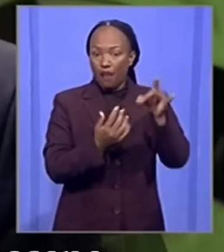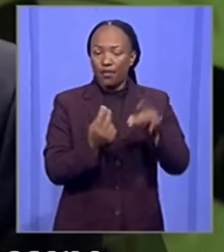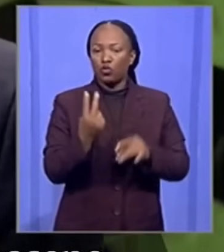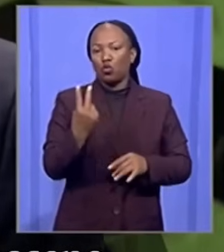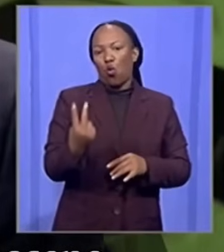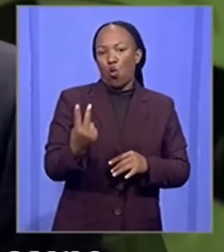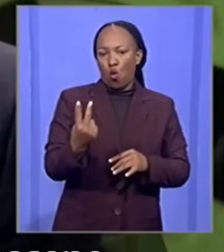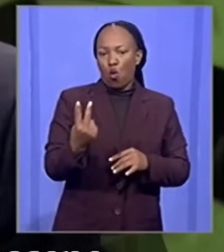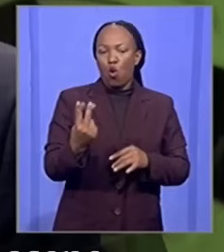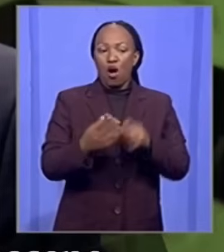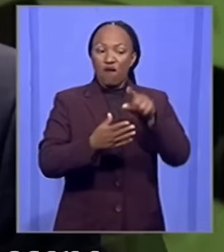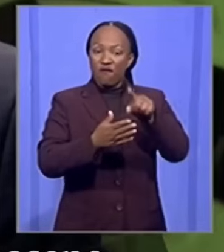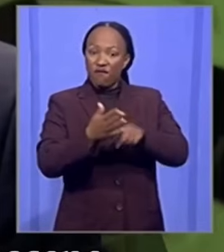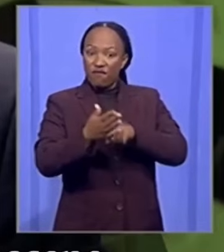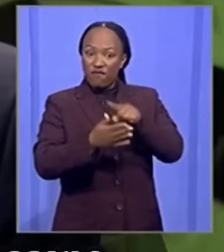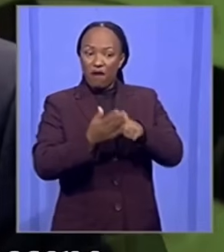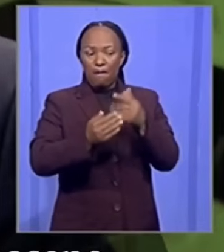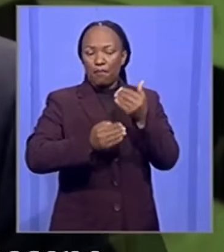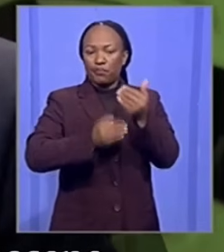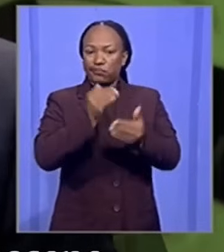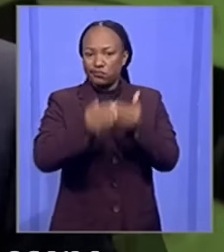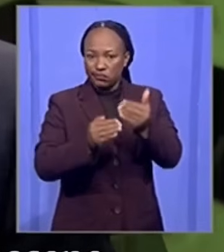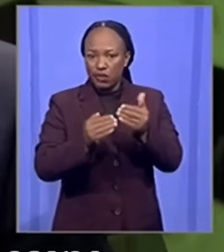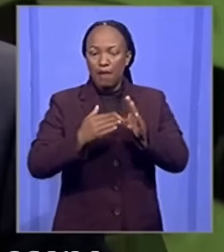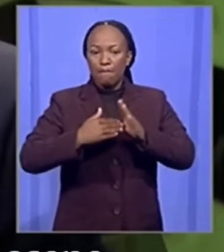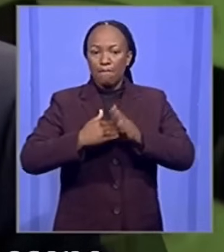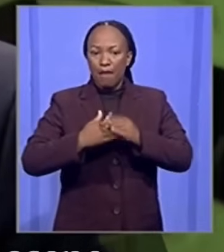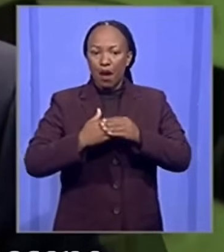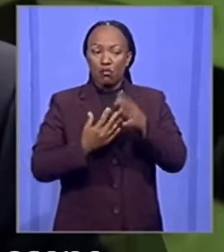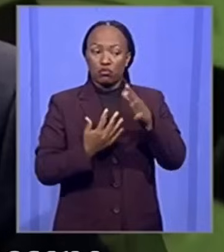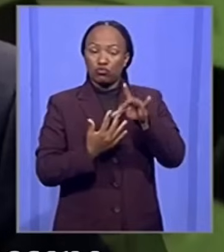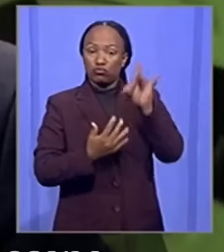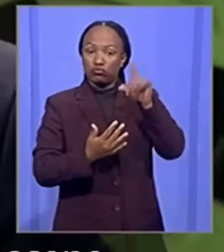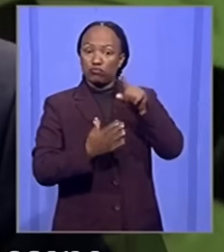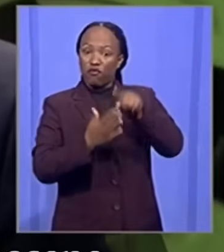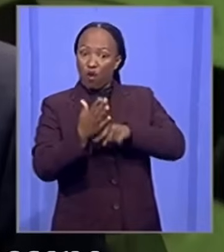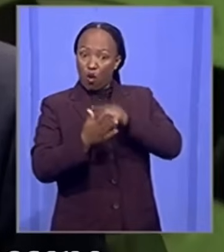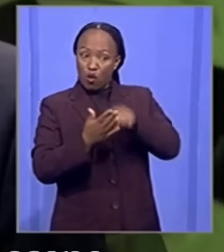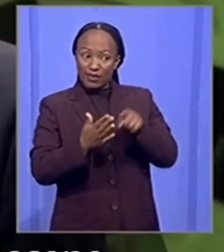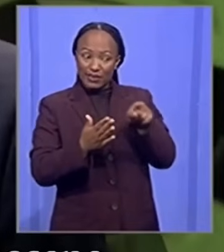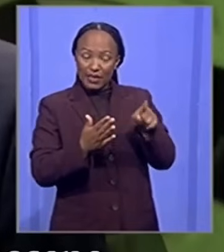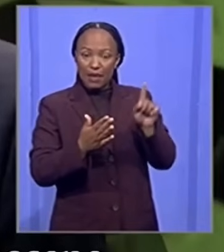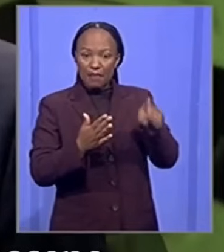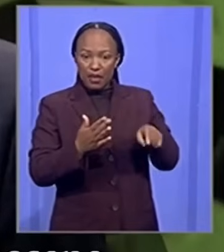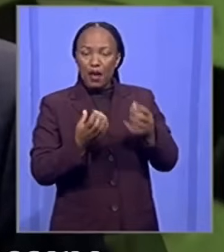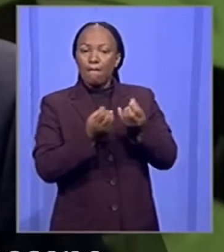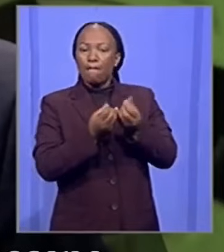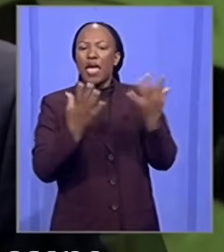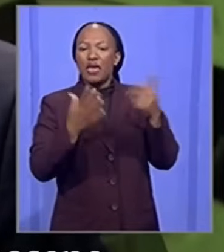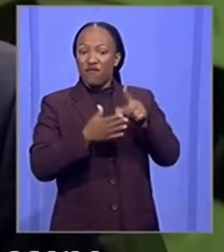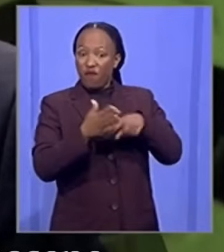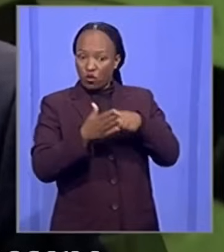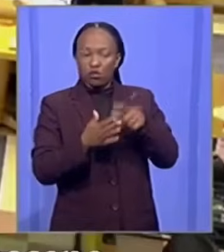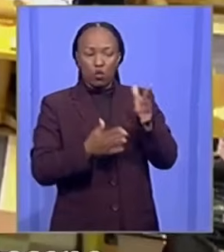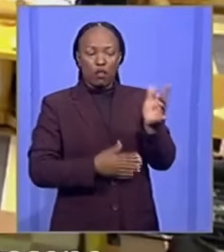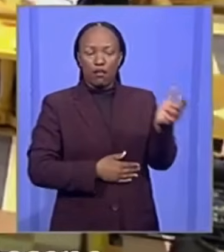a member who will be declared elected is a member that shall secure the majority of